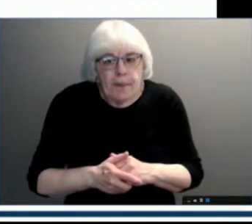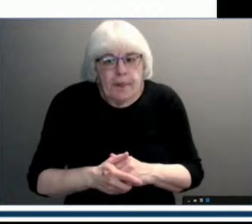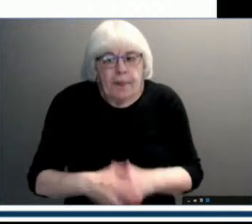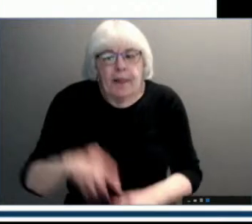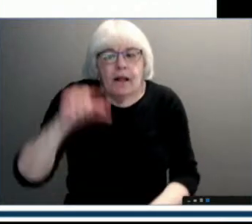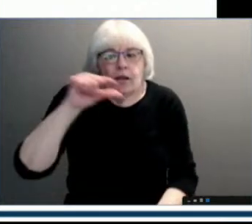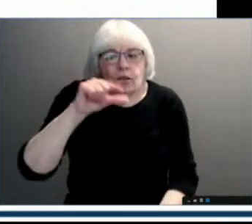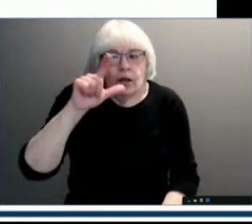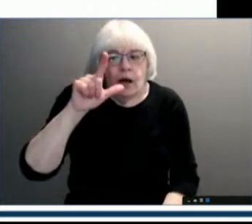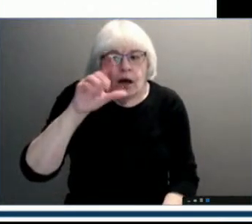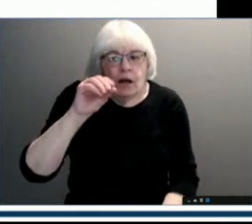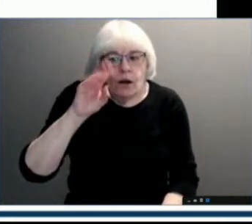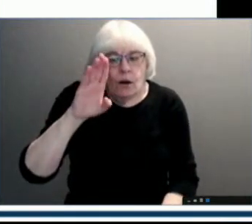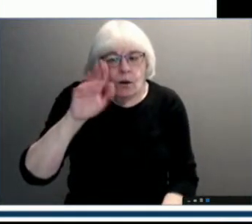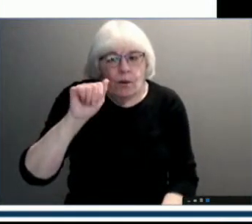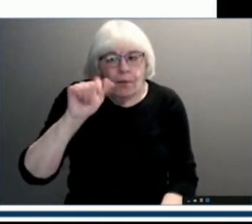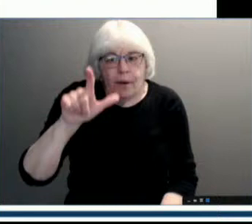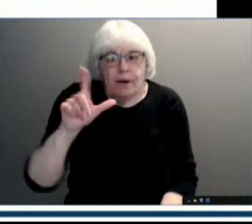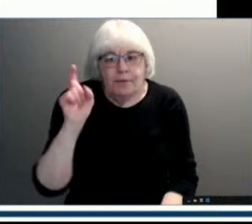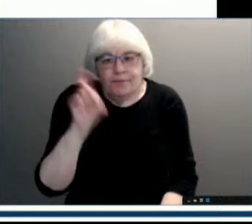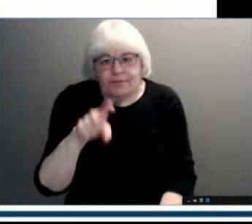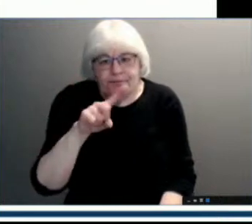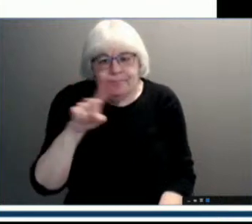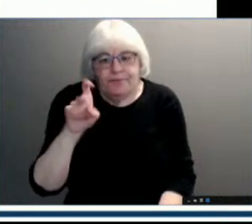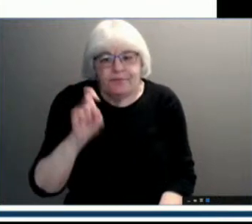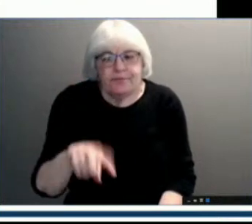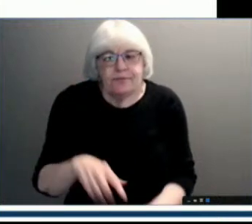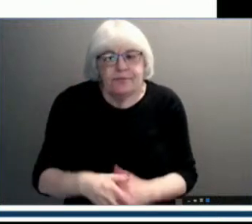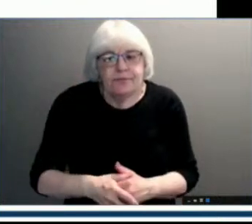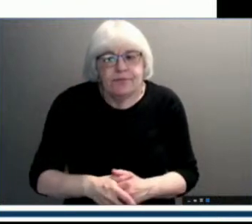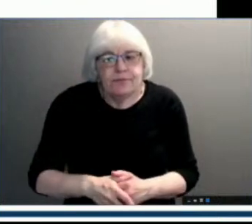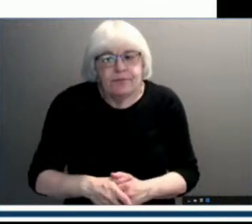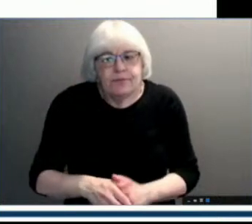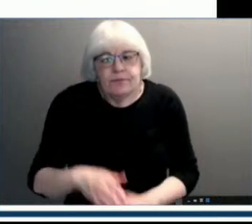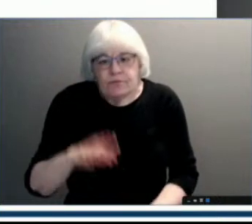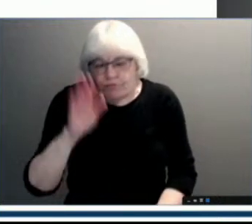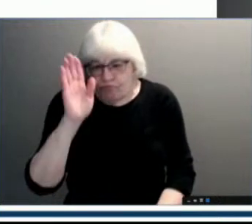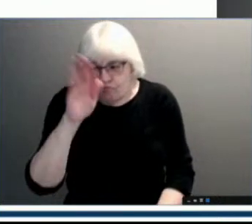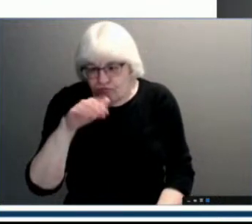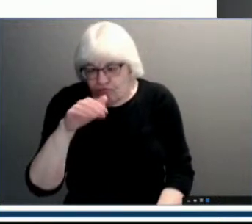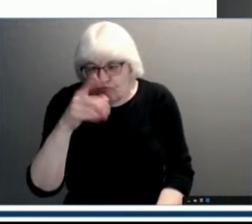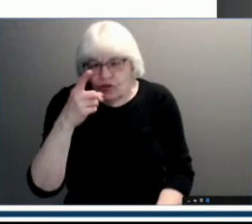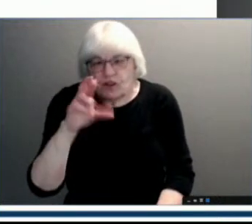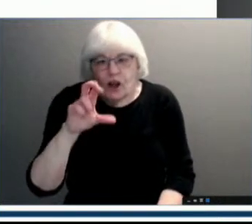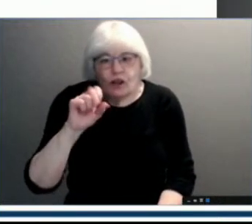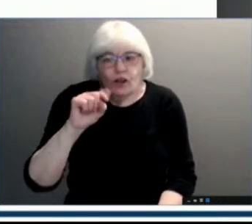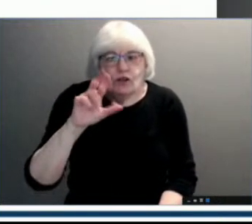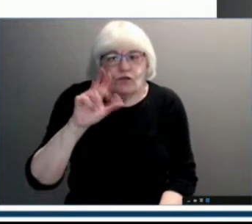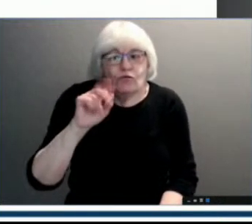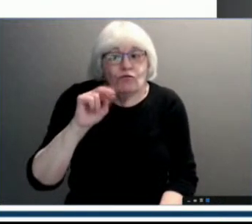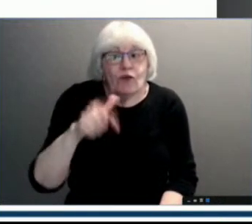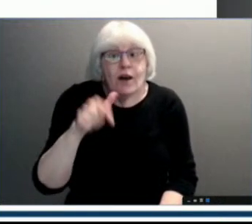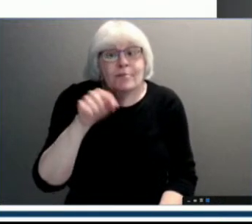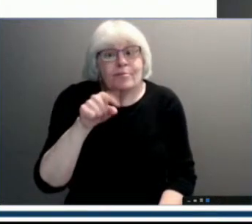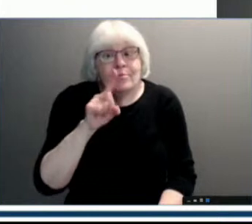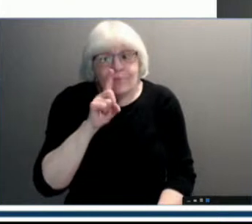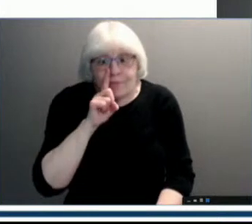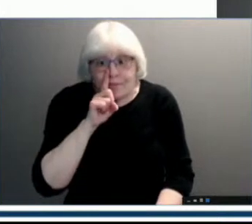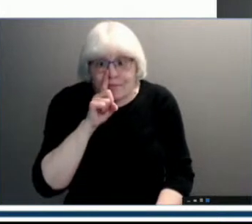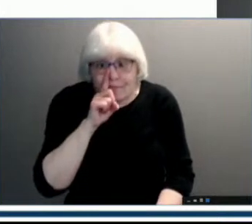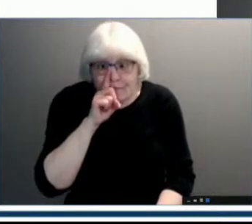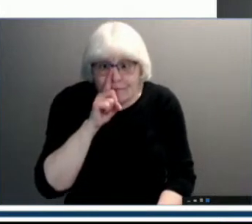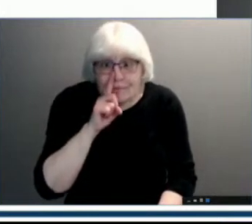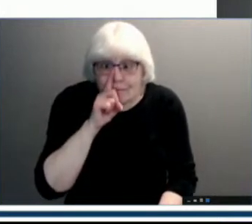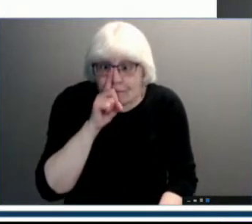Hi there, Dr. Strang. Nova Scotia Health has tweeted that rapid tests are only available for people experiencing symptoms or people who have